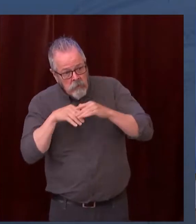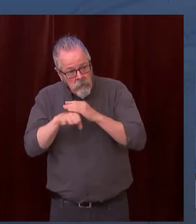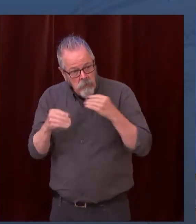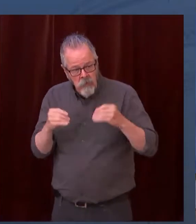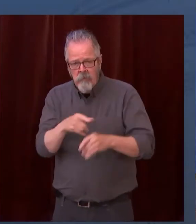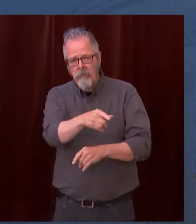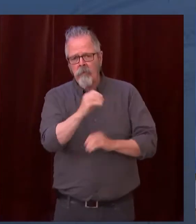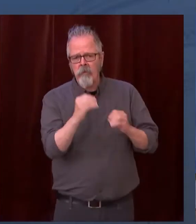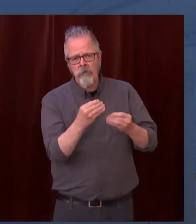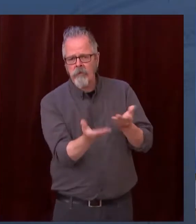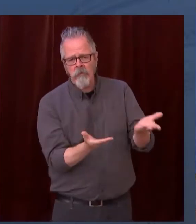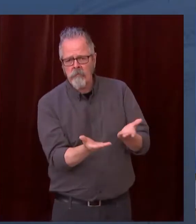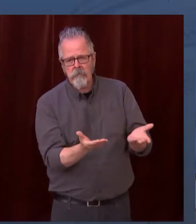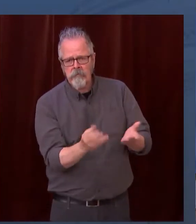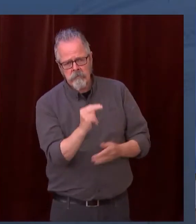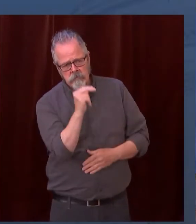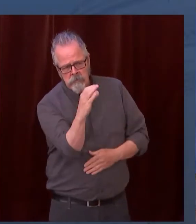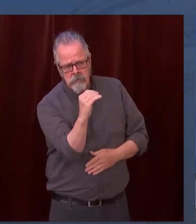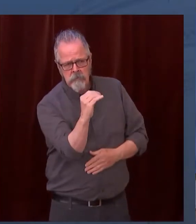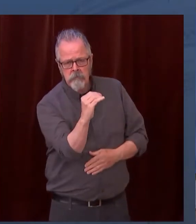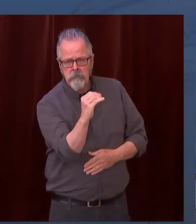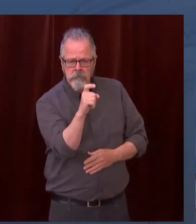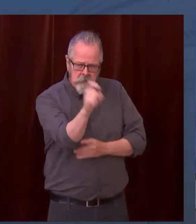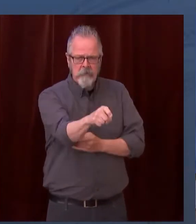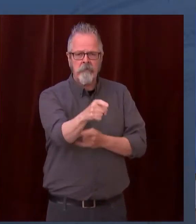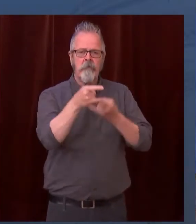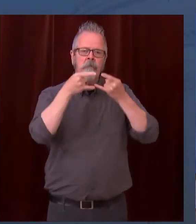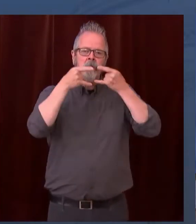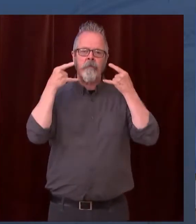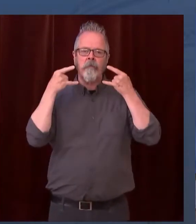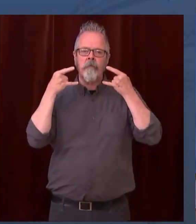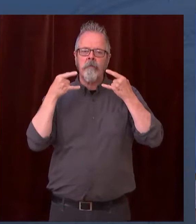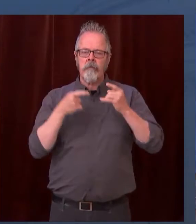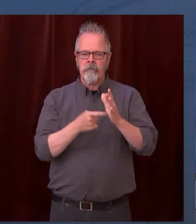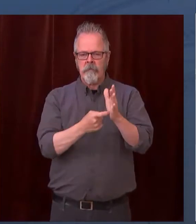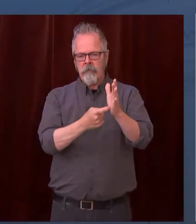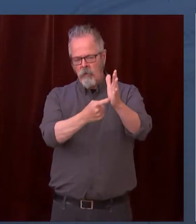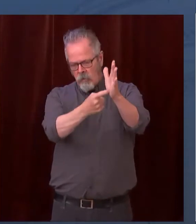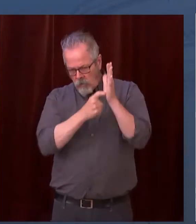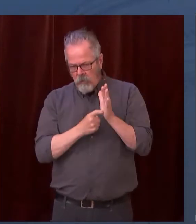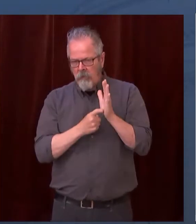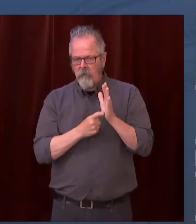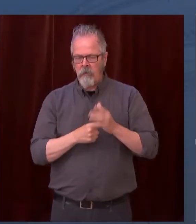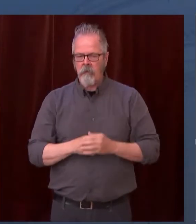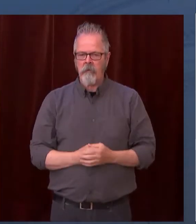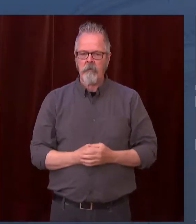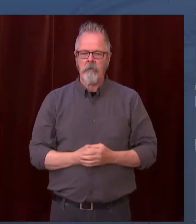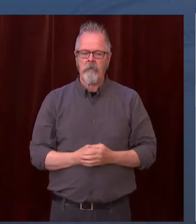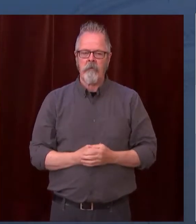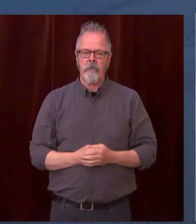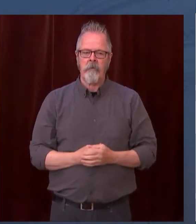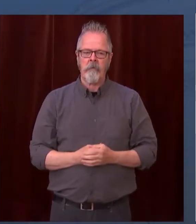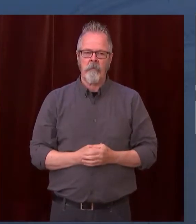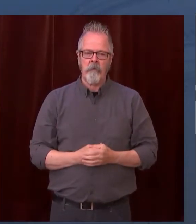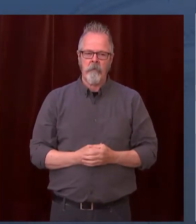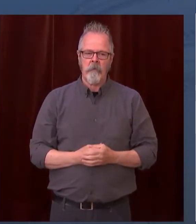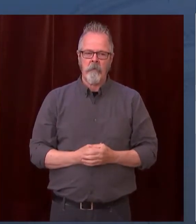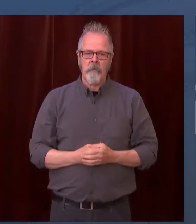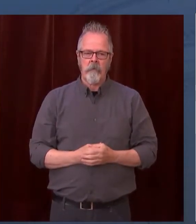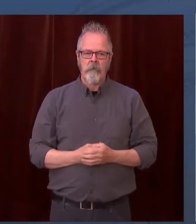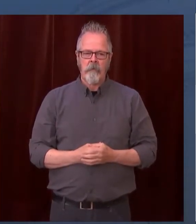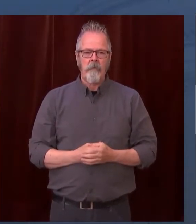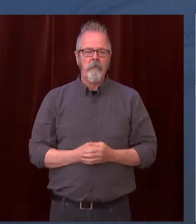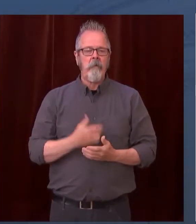reasons. First, we're doing this because of the extremely troublesome spike in the number